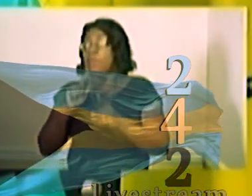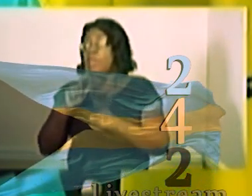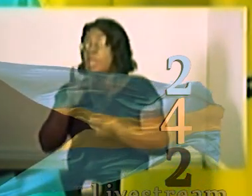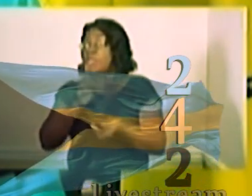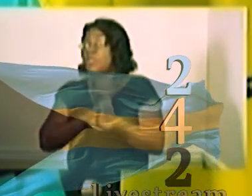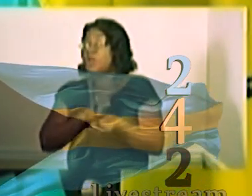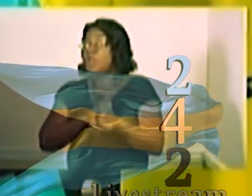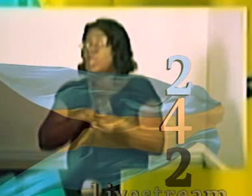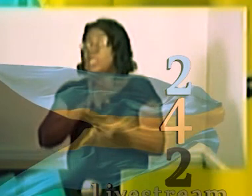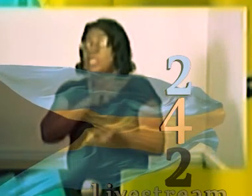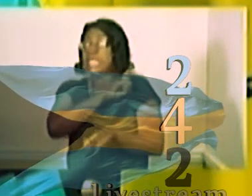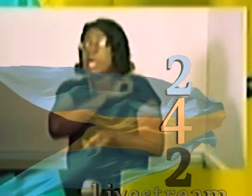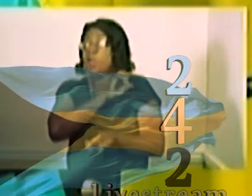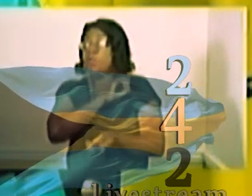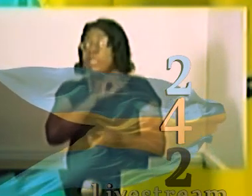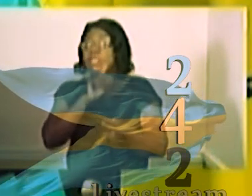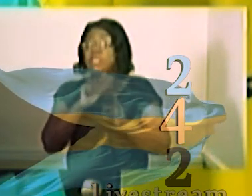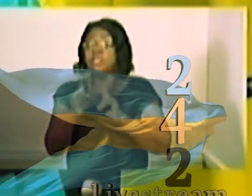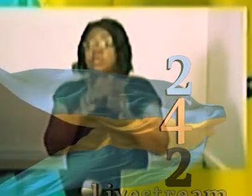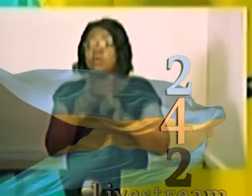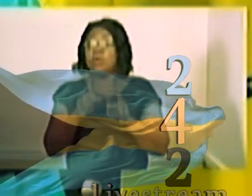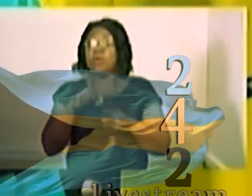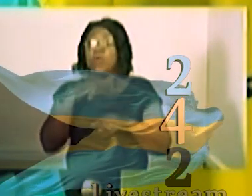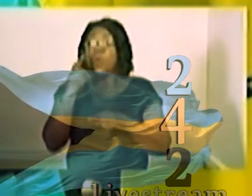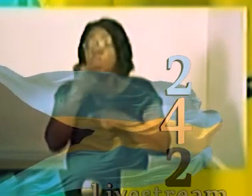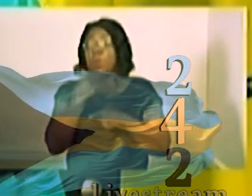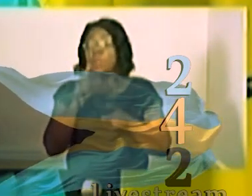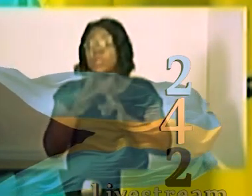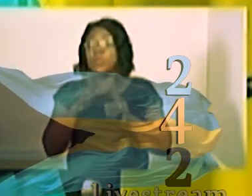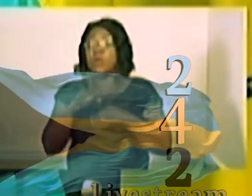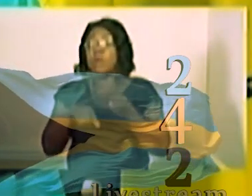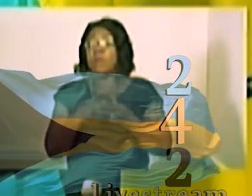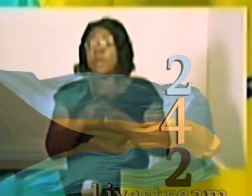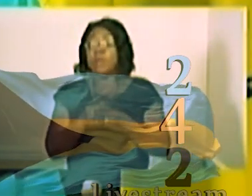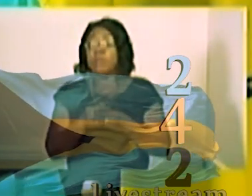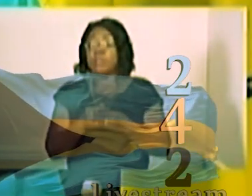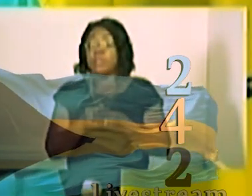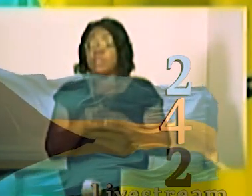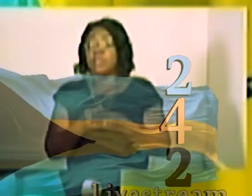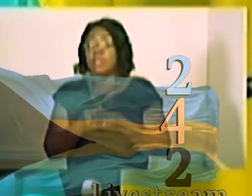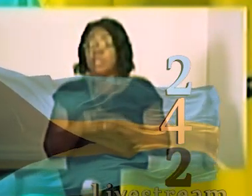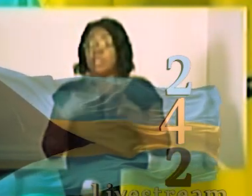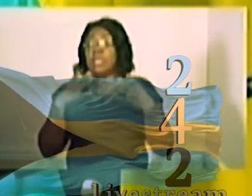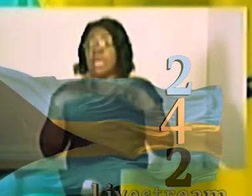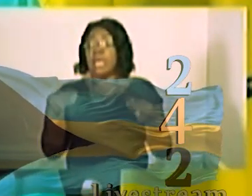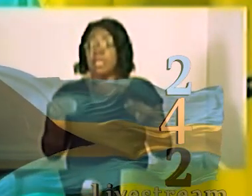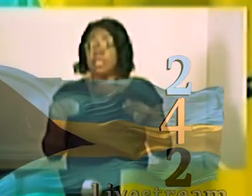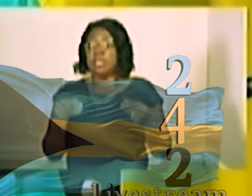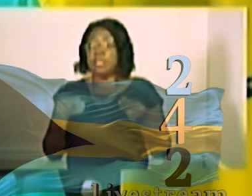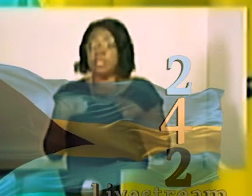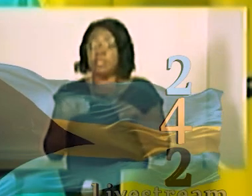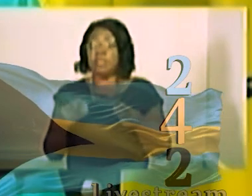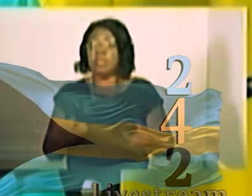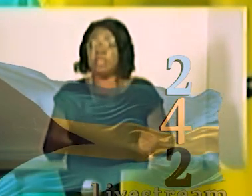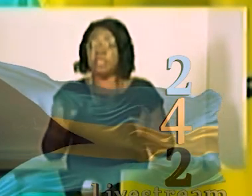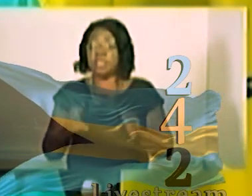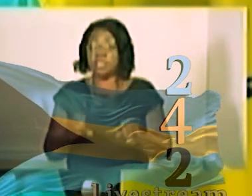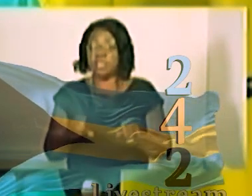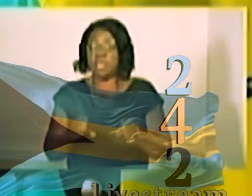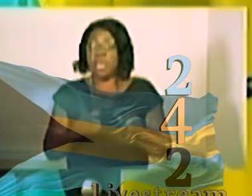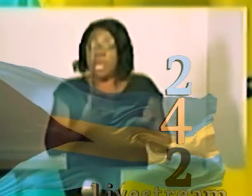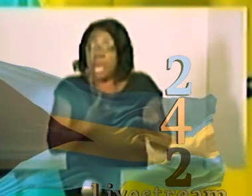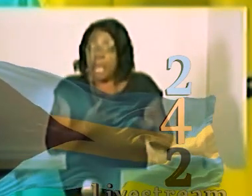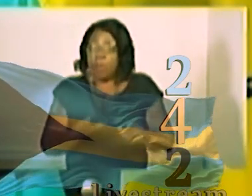Dahl Regis, who will give a health briefing, I want